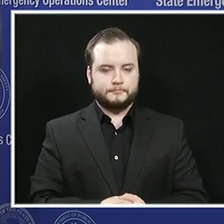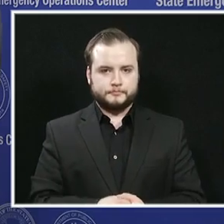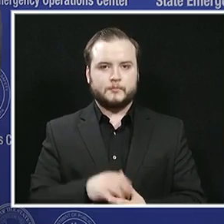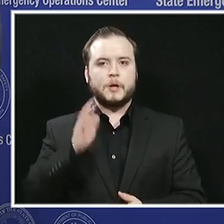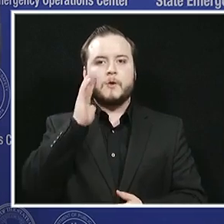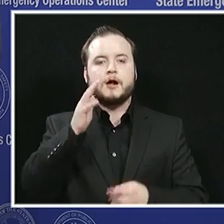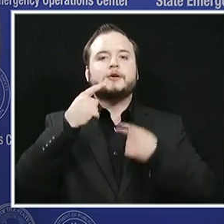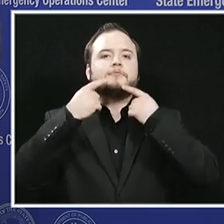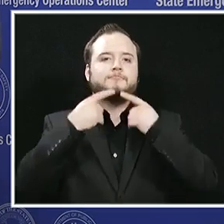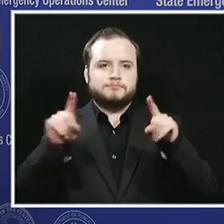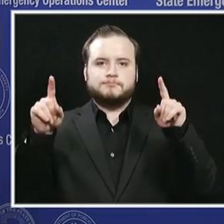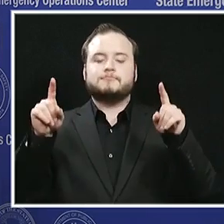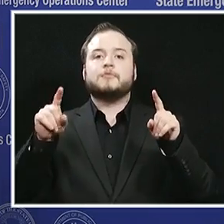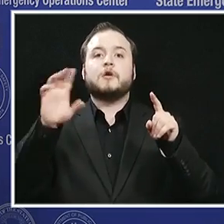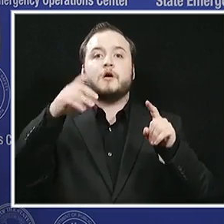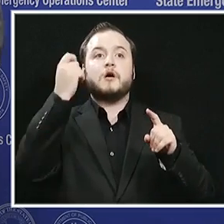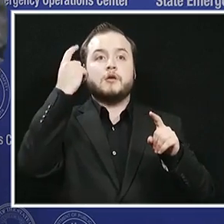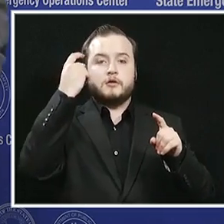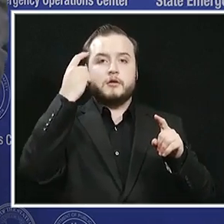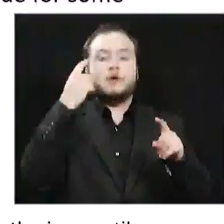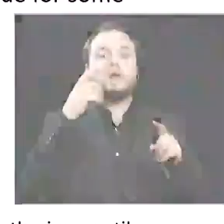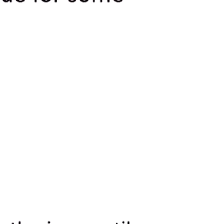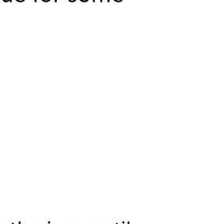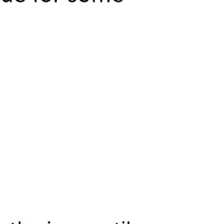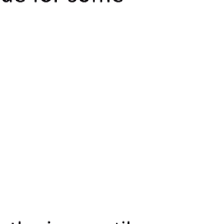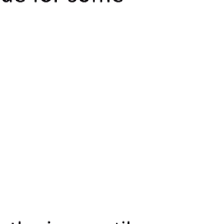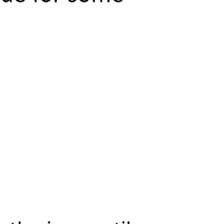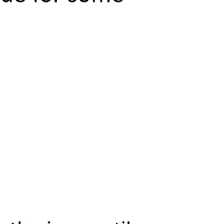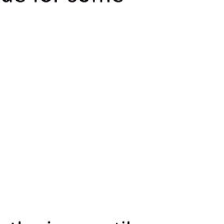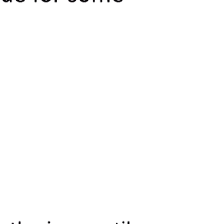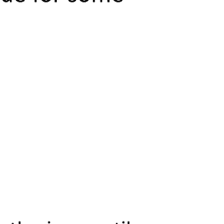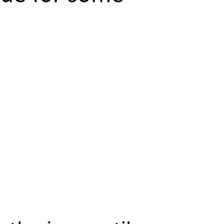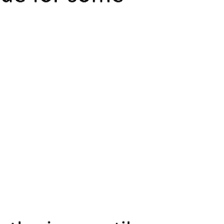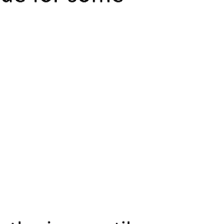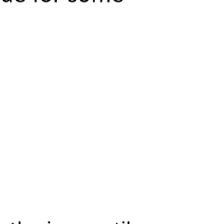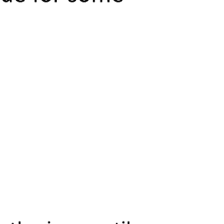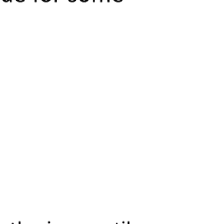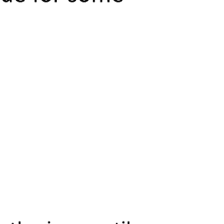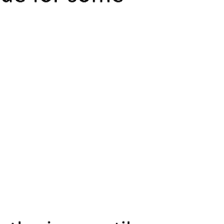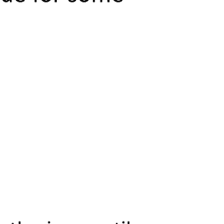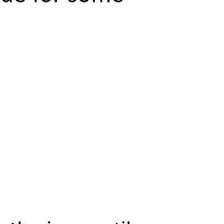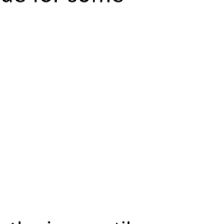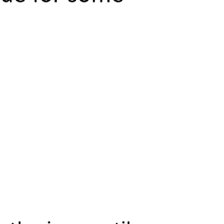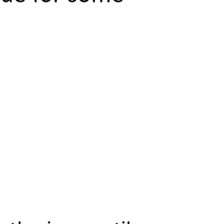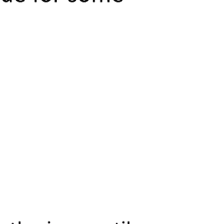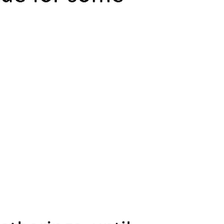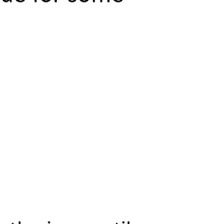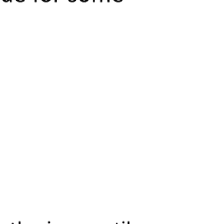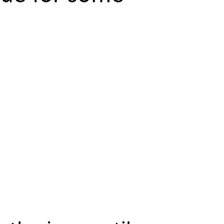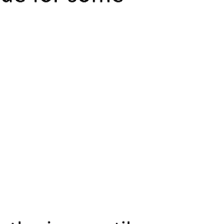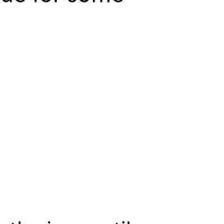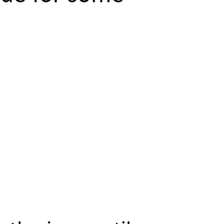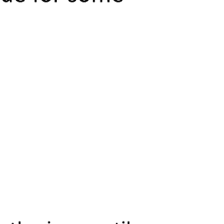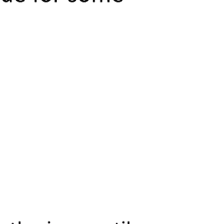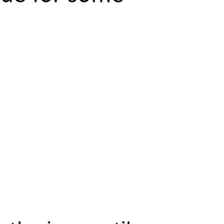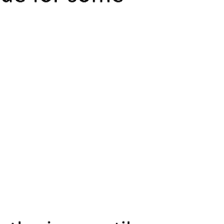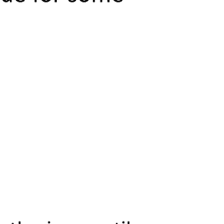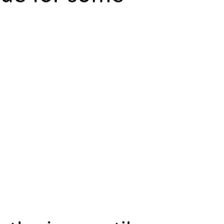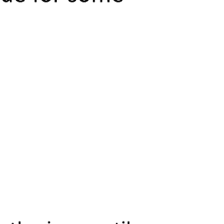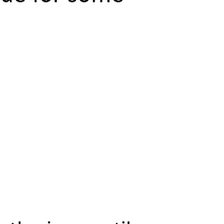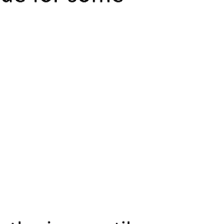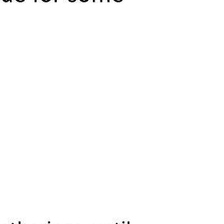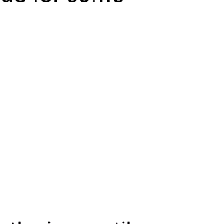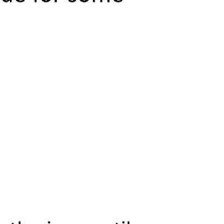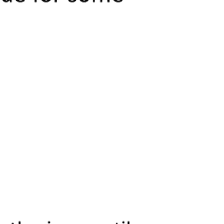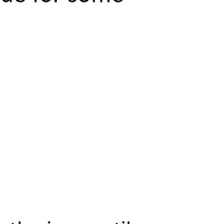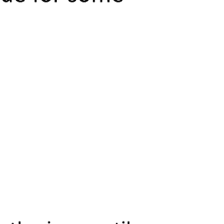same. As we turn the dial, here's what we're asking. If you're already teleworking, keep doing it. If you can keep doing that, that's just the smartest thing. Wearing face